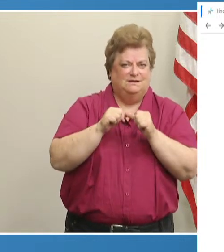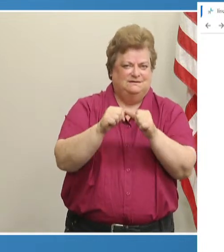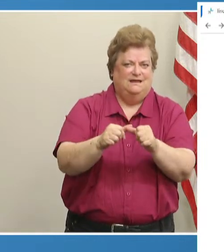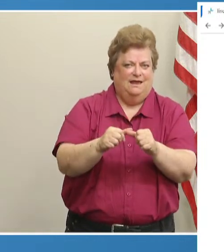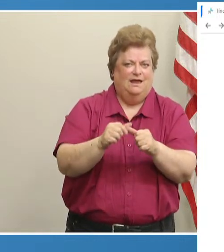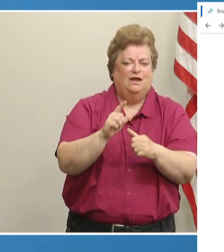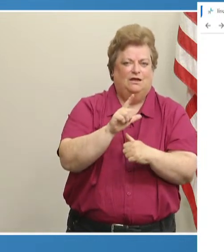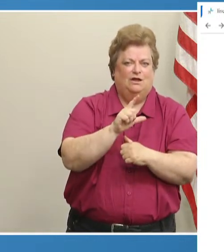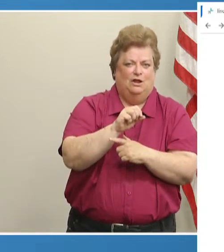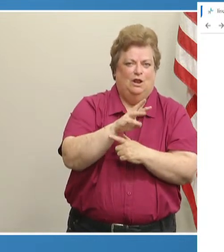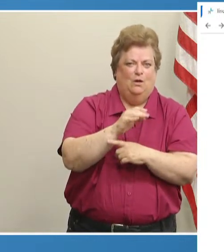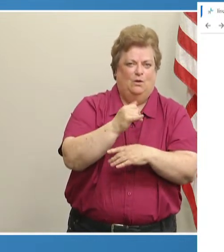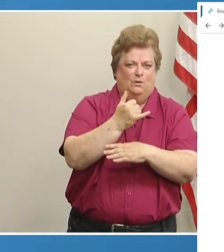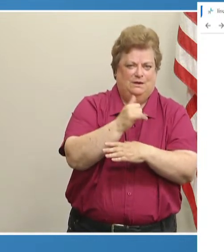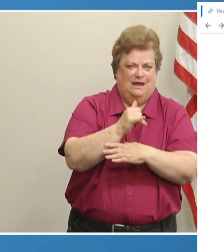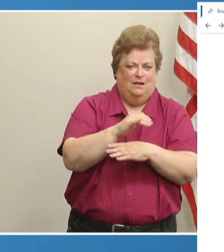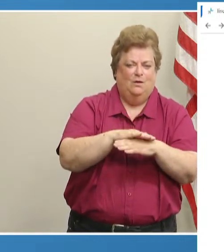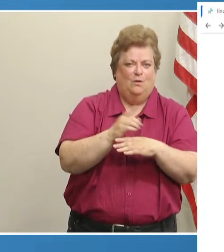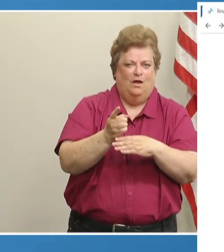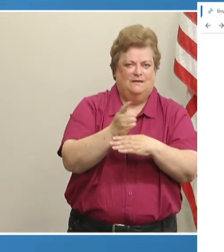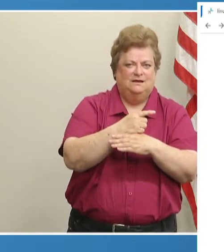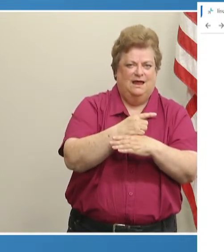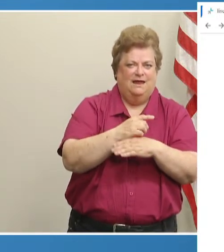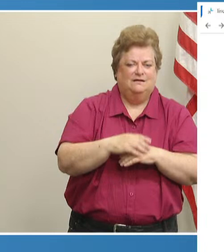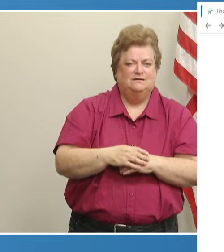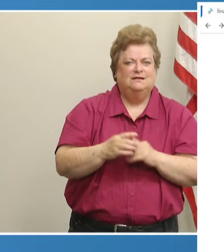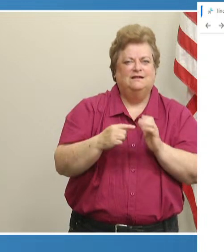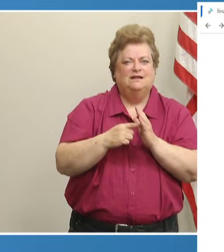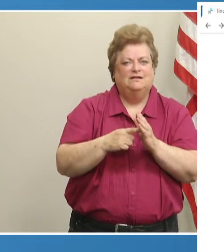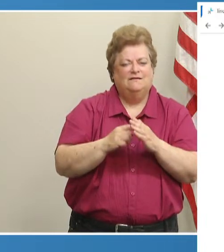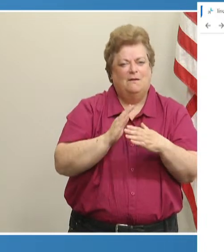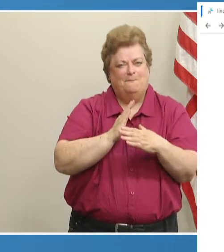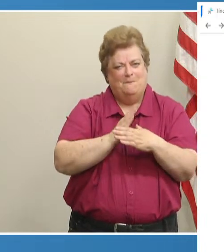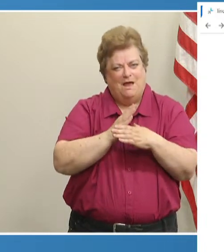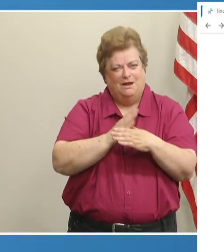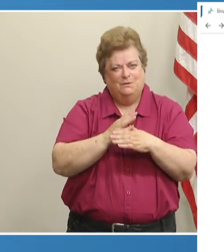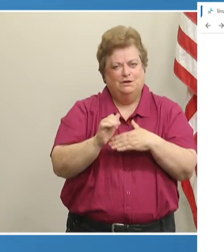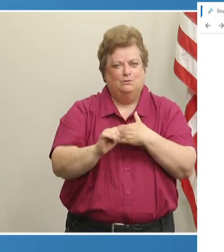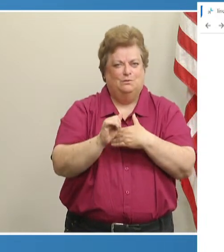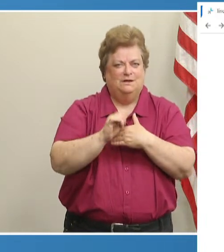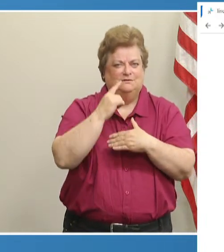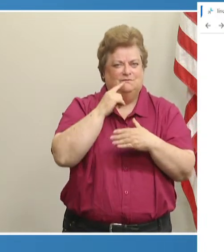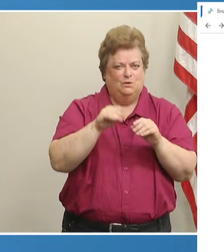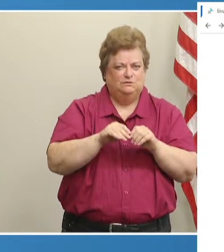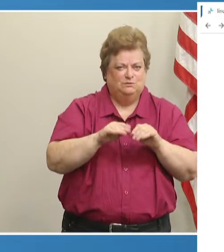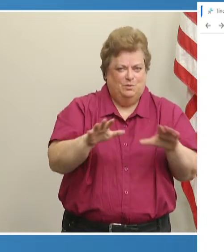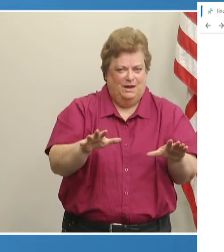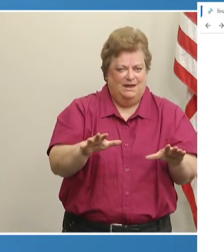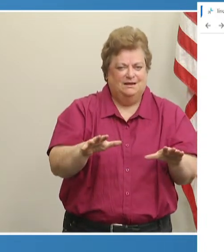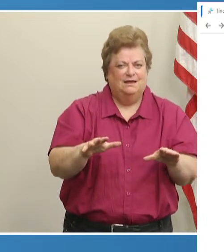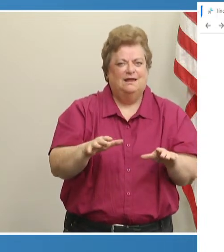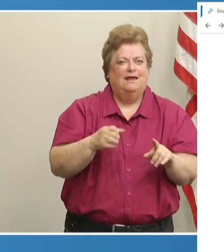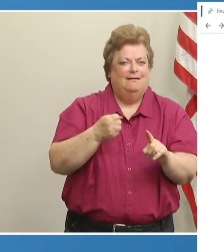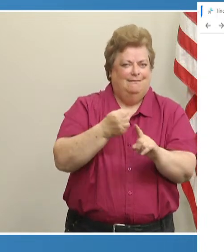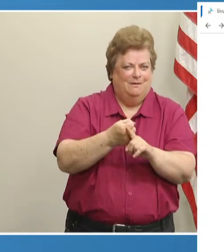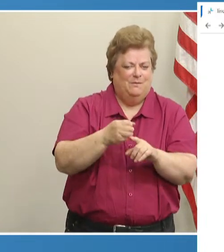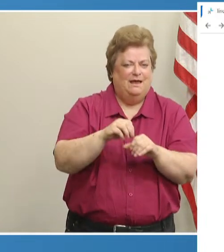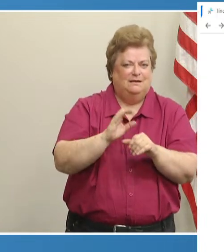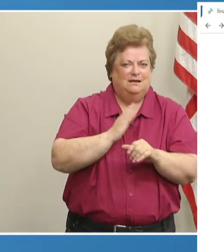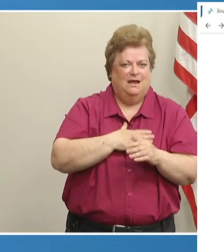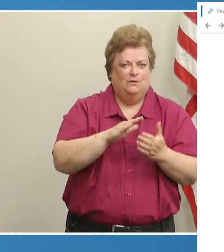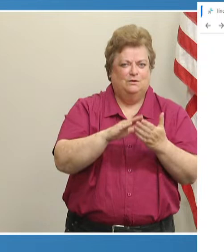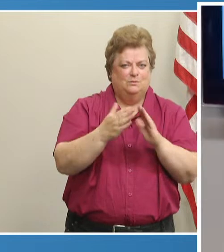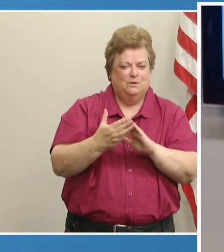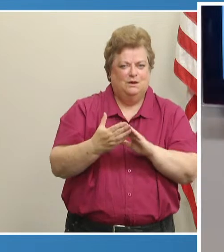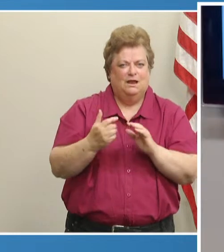remaining in low yellow on the dial. This indicates a moderate risk of COVID-19 spread and impact in our community.